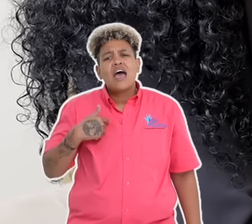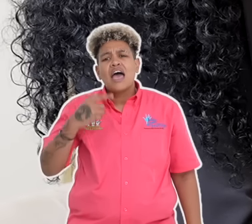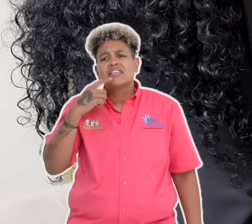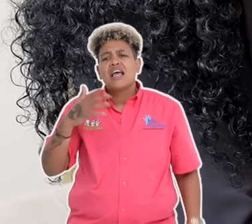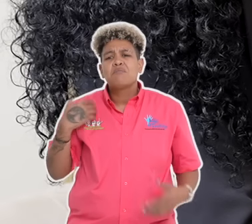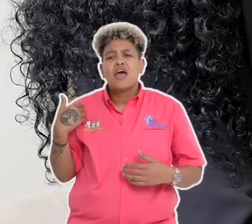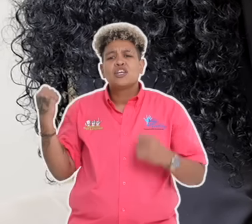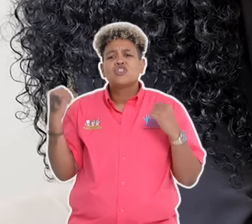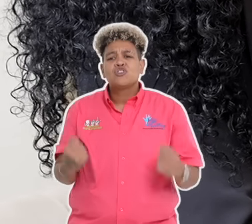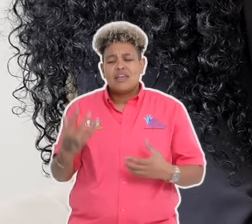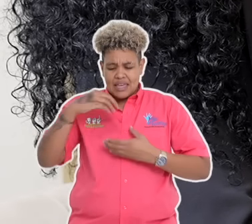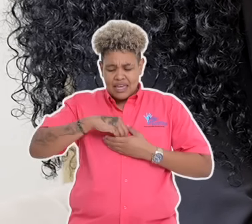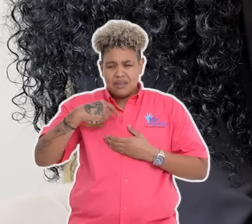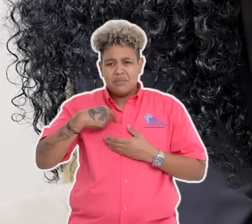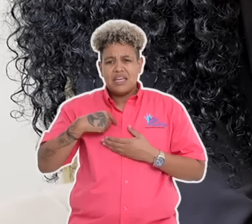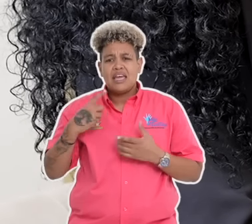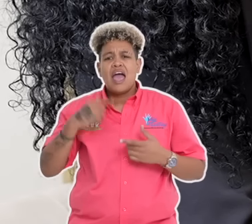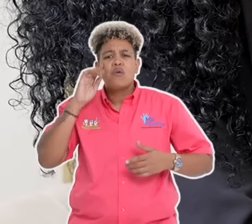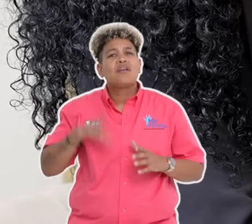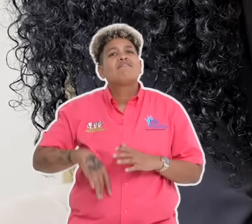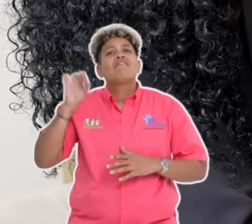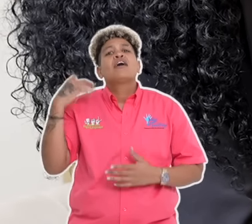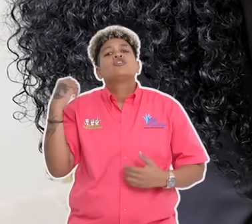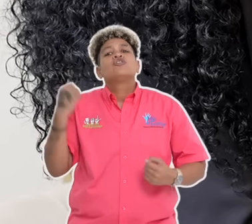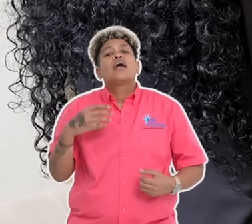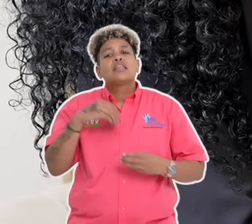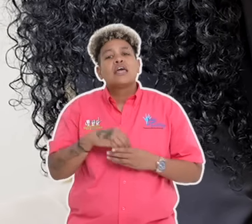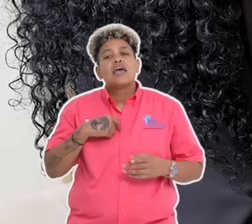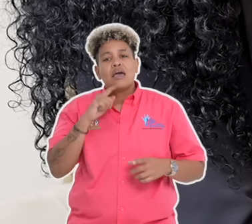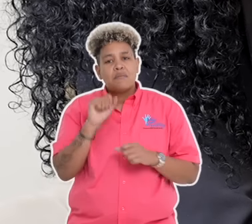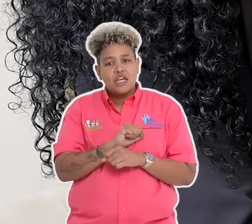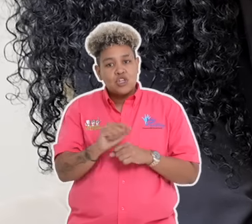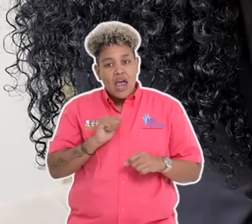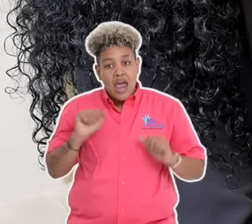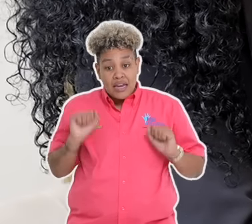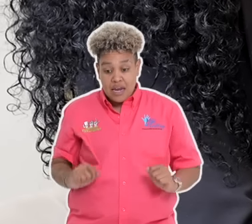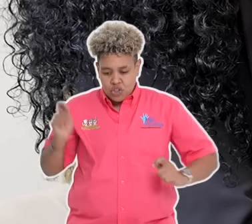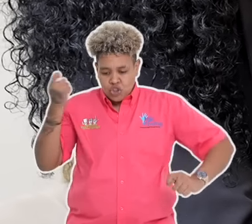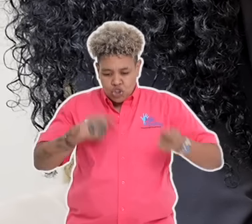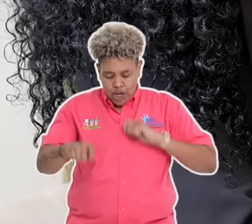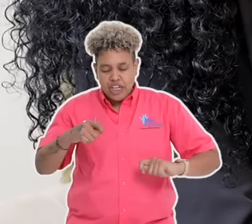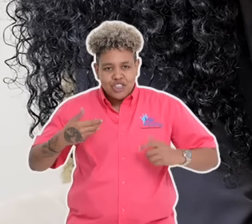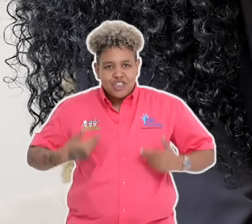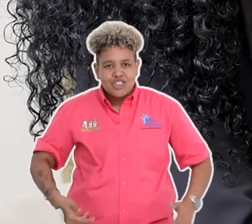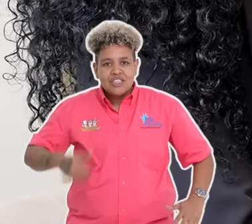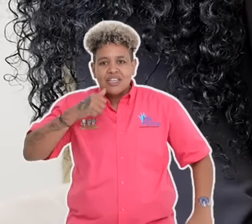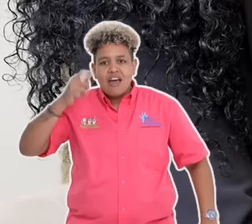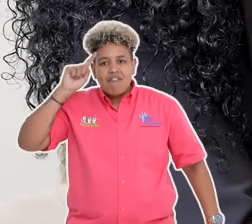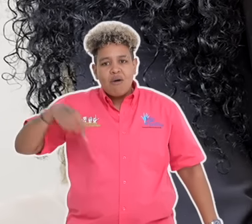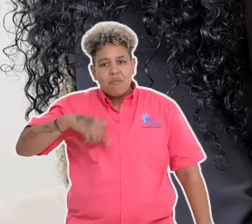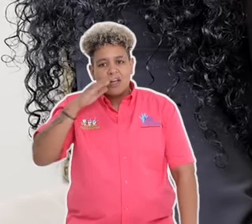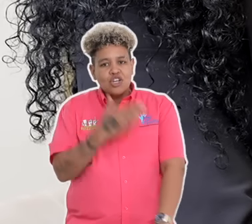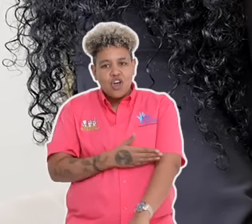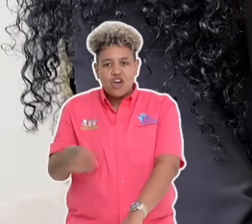I said, my strength is within me and I will find it so that I will make sure that I can make a change,